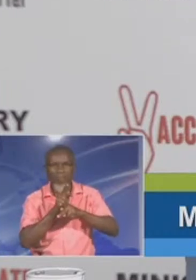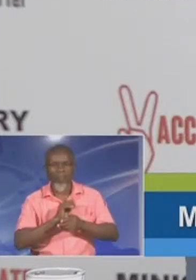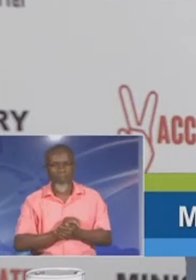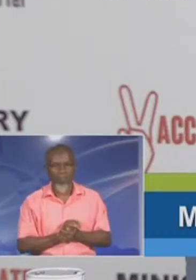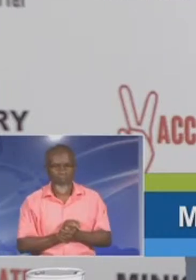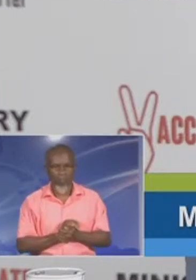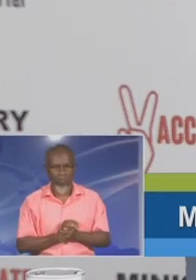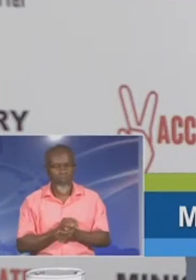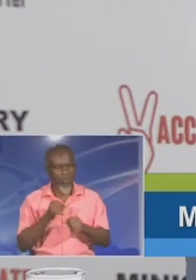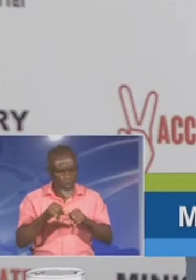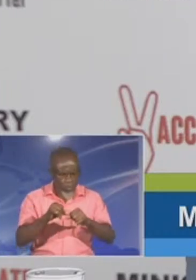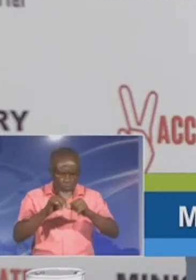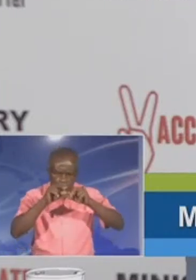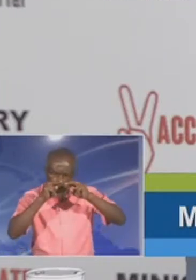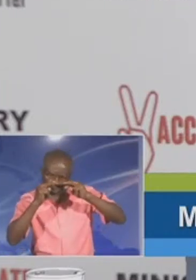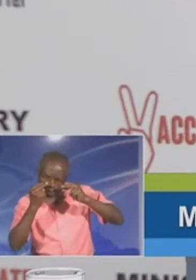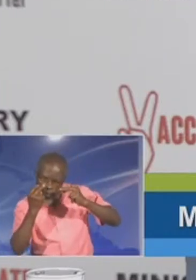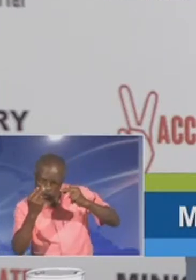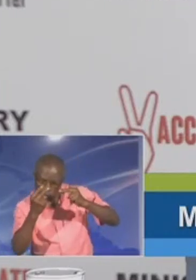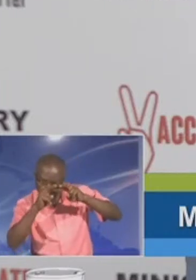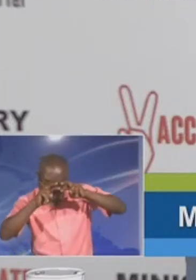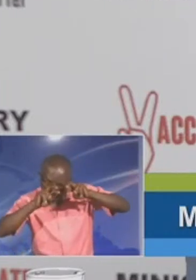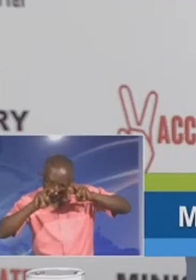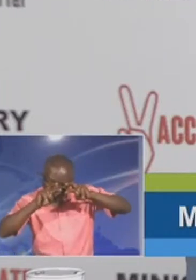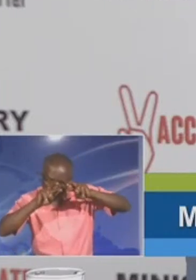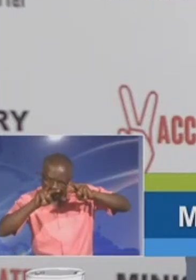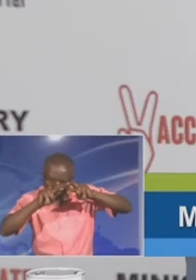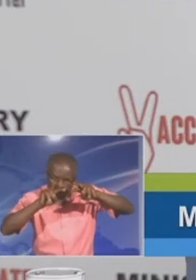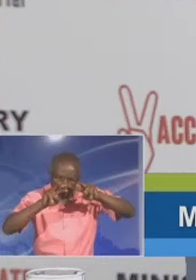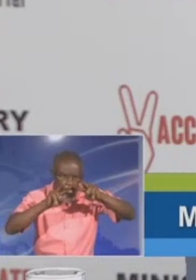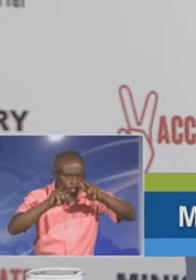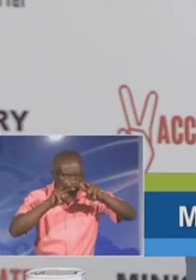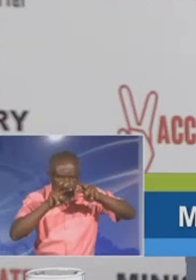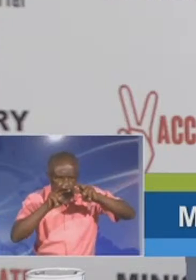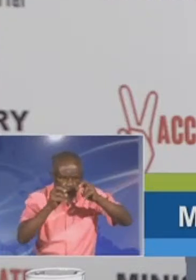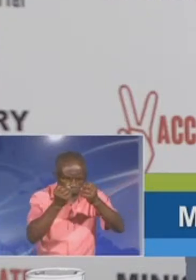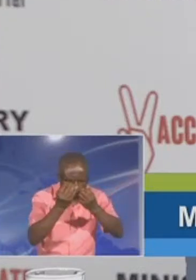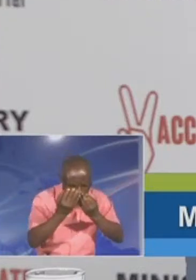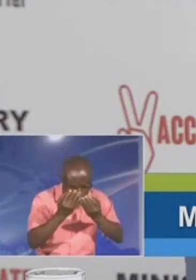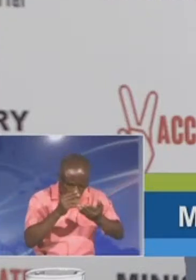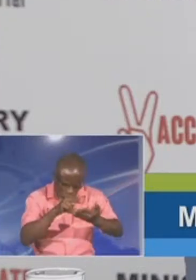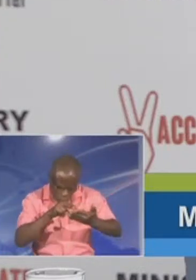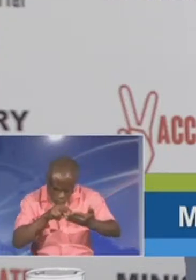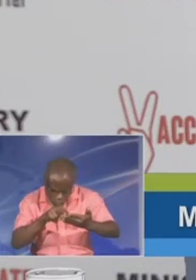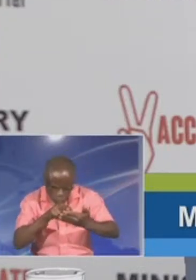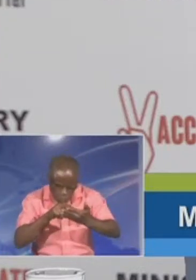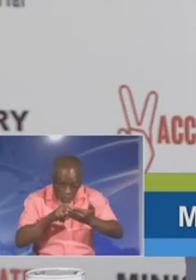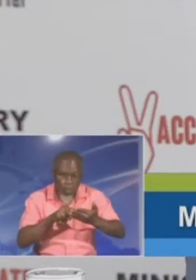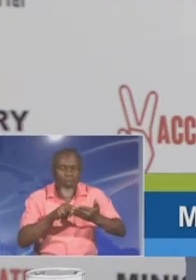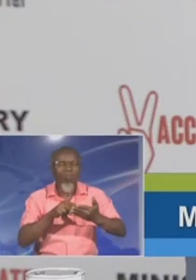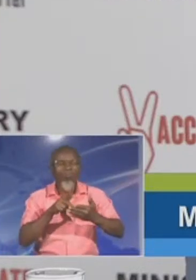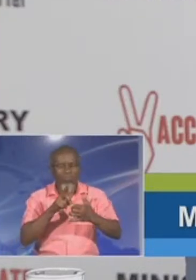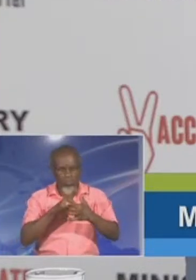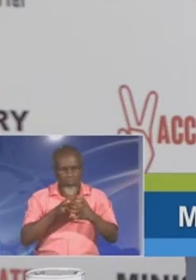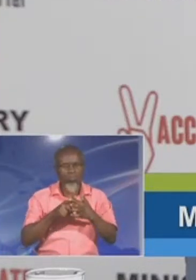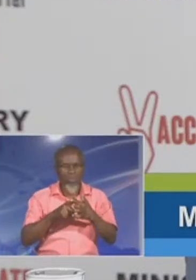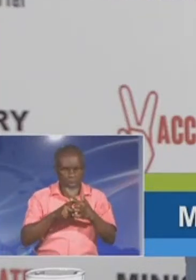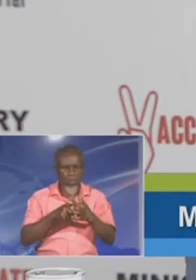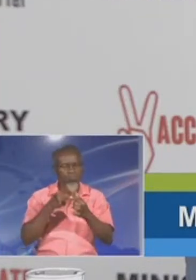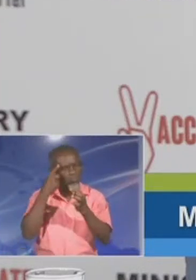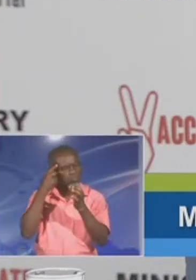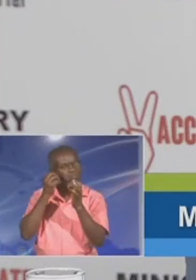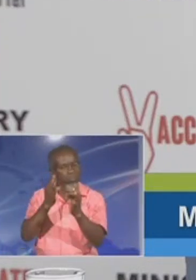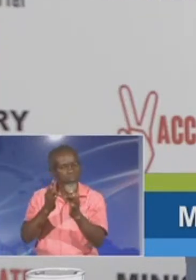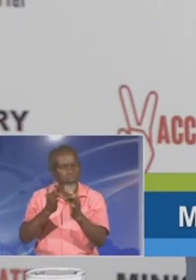assessments and to make recommendations in accordance with the data that those assessments would contain. And as we